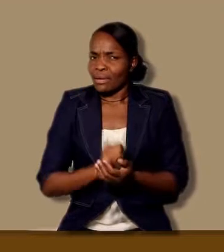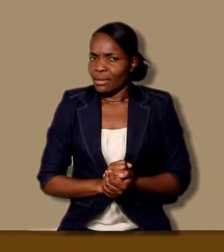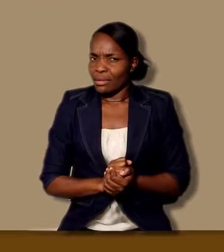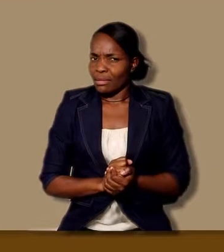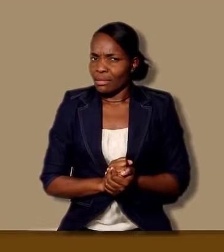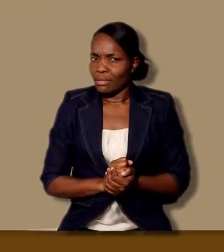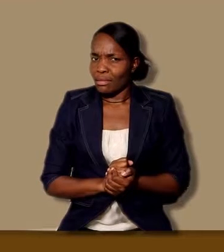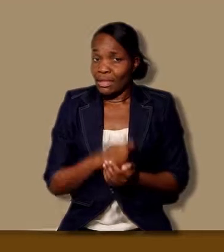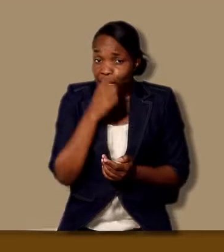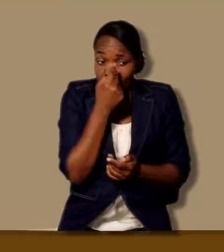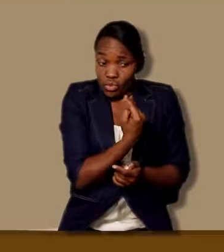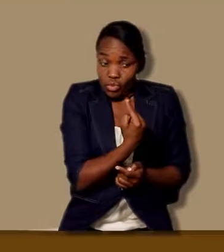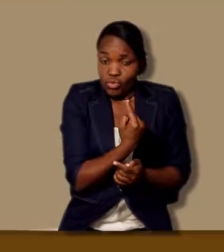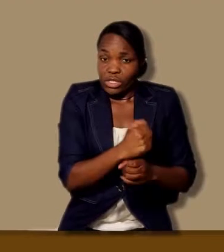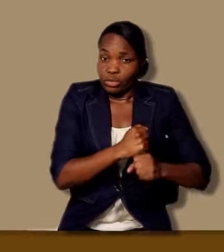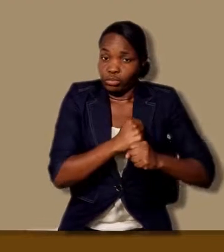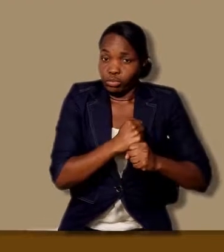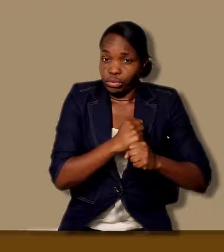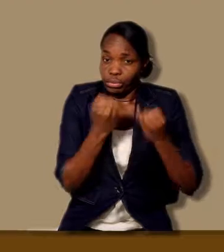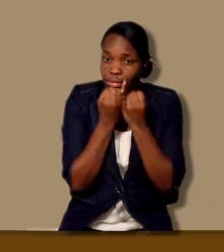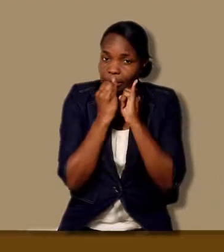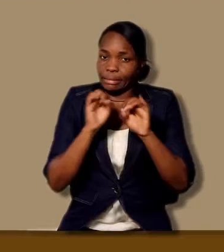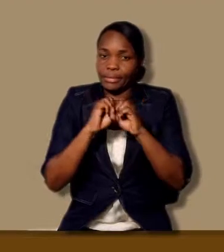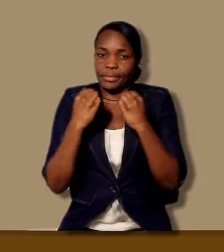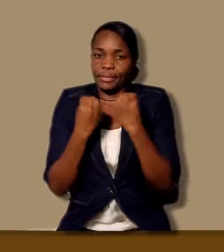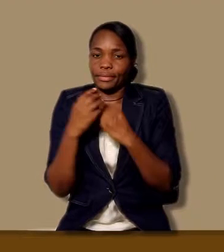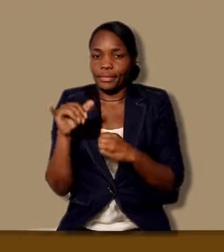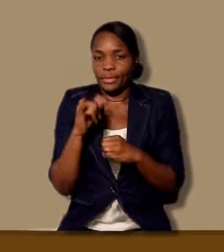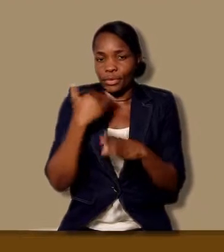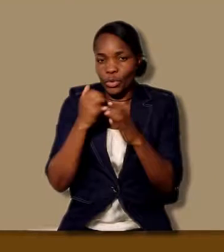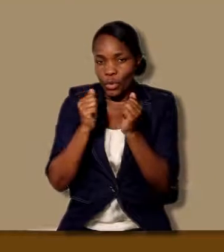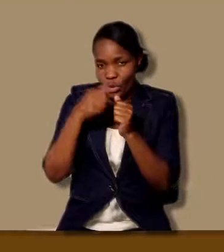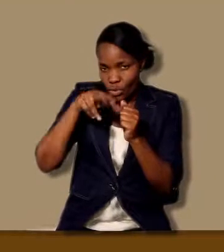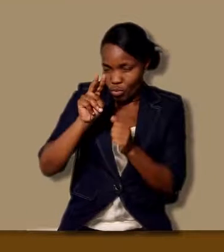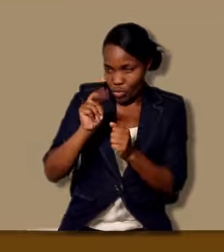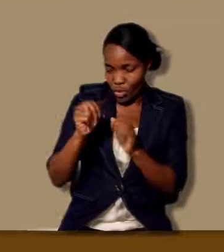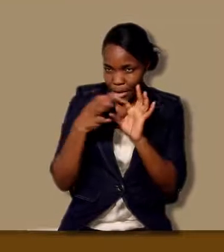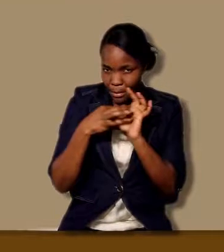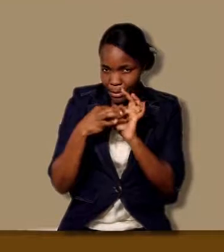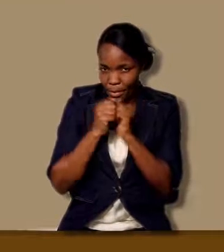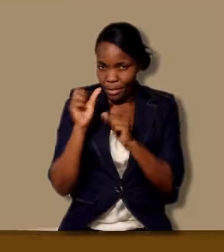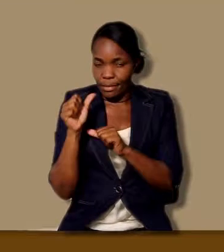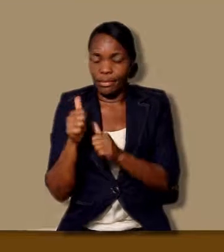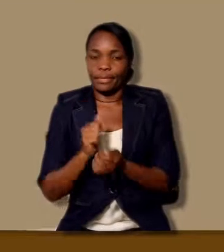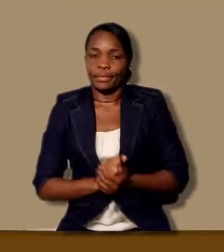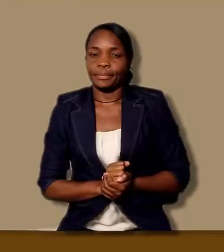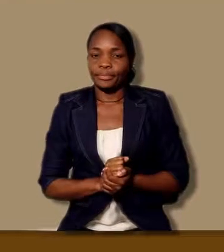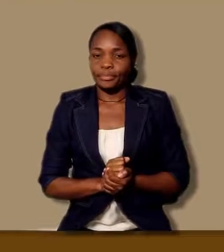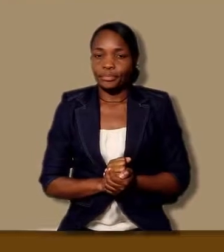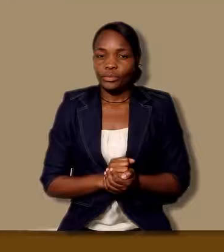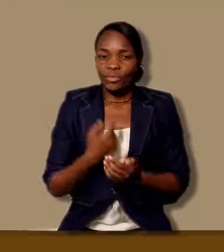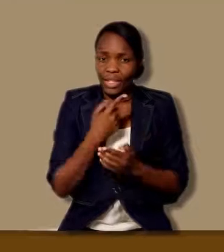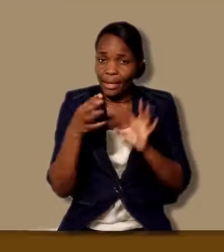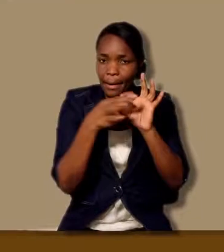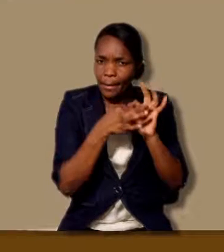are self-sufficient or independent organizations that work with the United Nations and with one another. And they